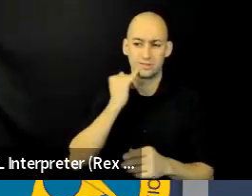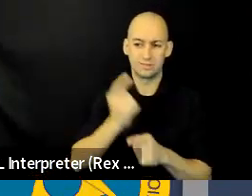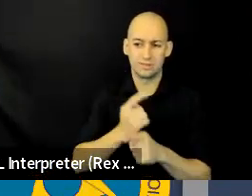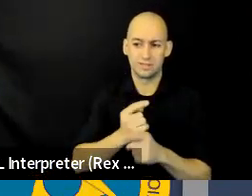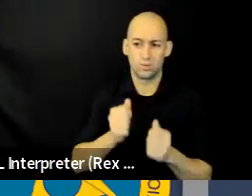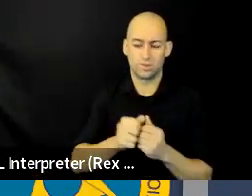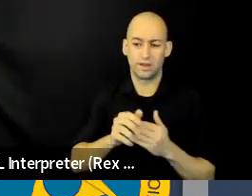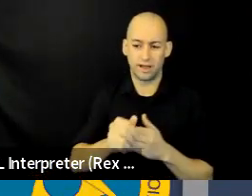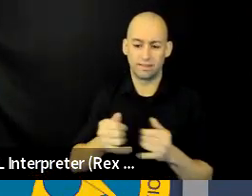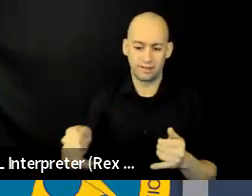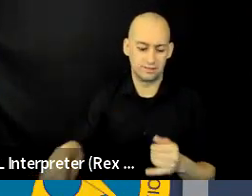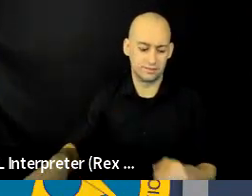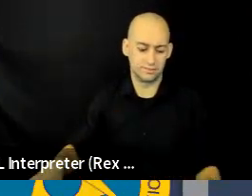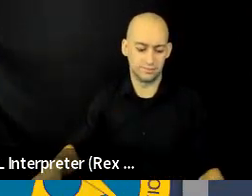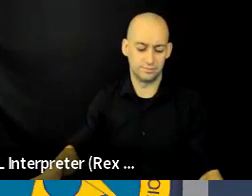approval.